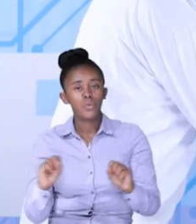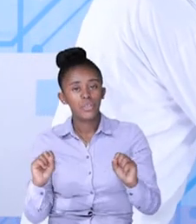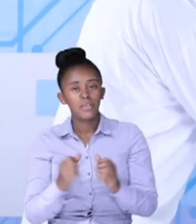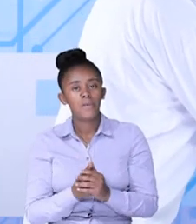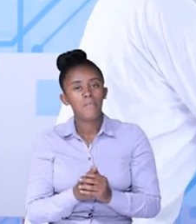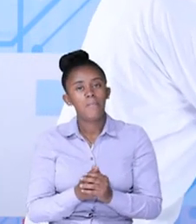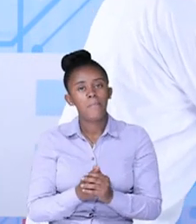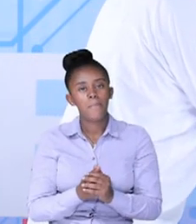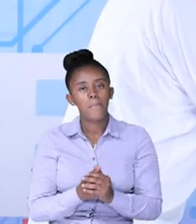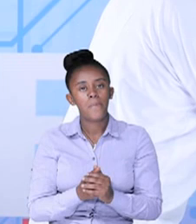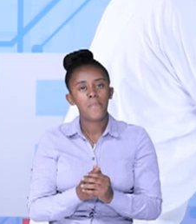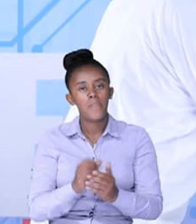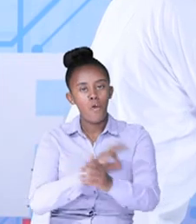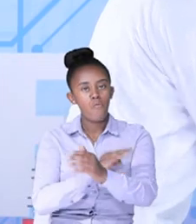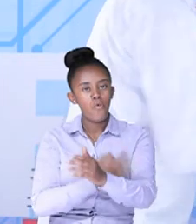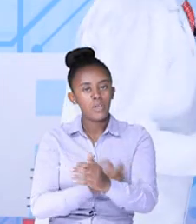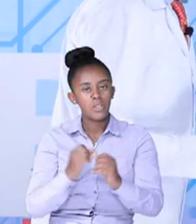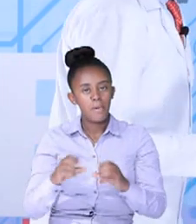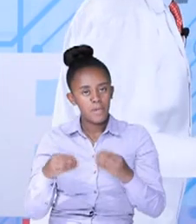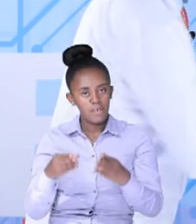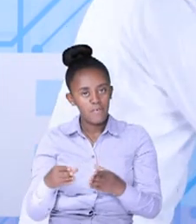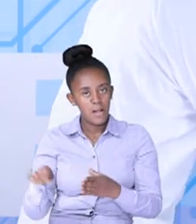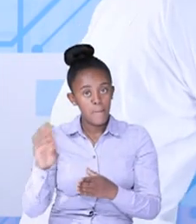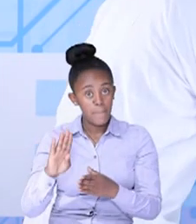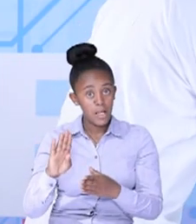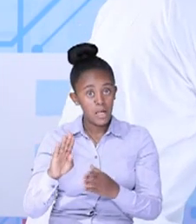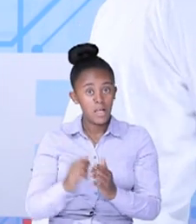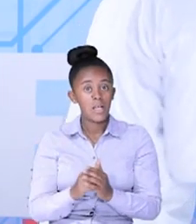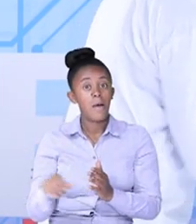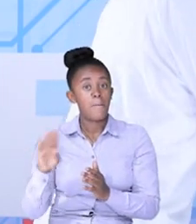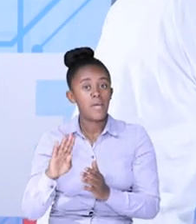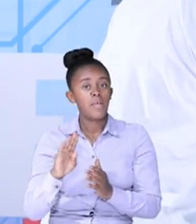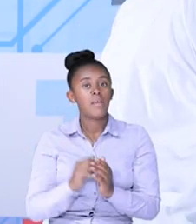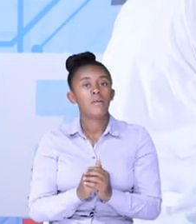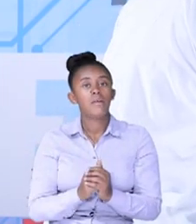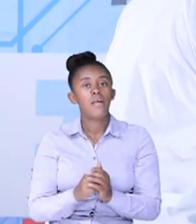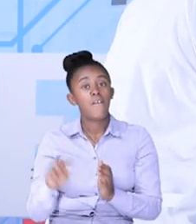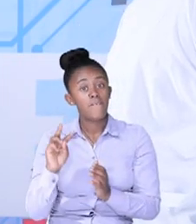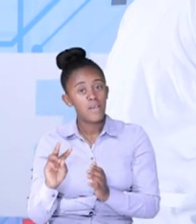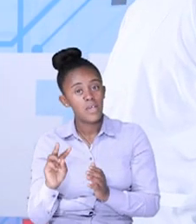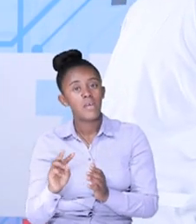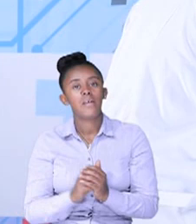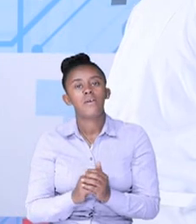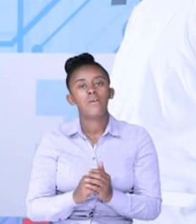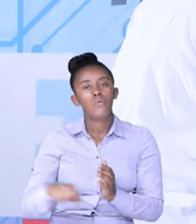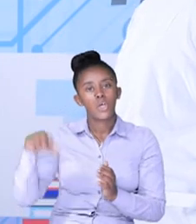force can be given as B, the magnetic field B, V, velocity V,